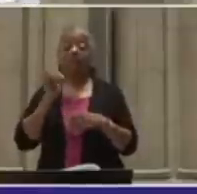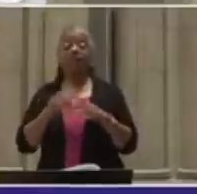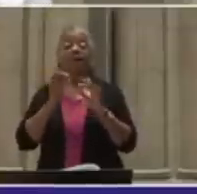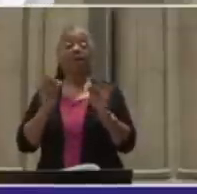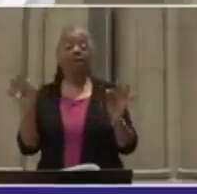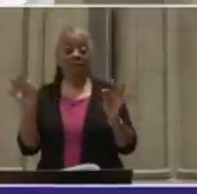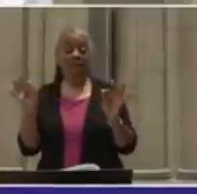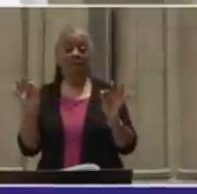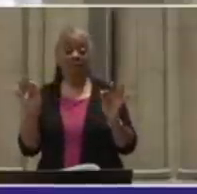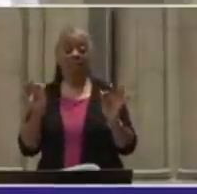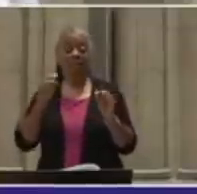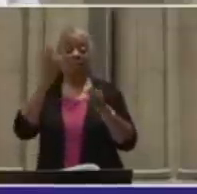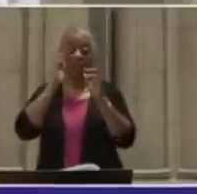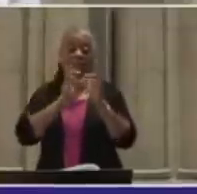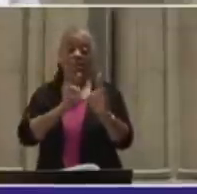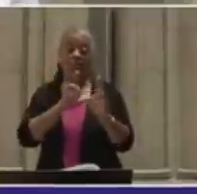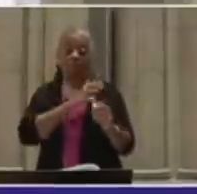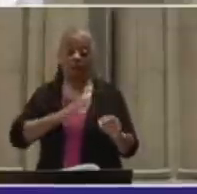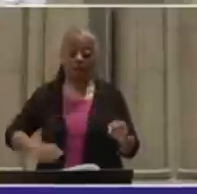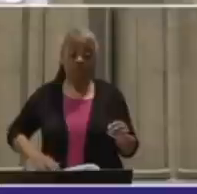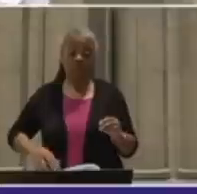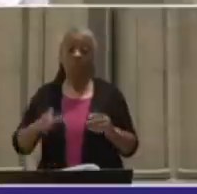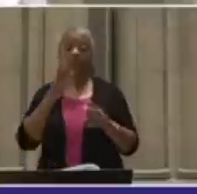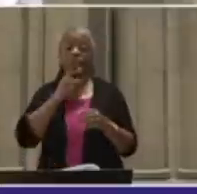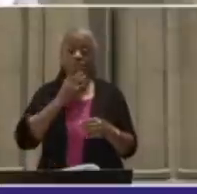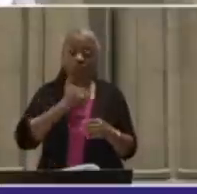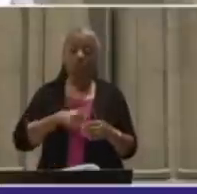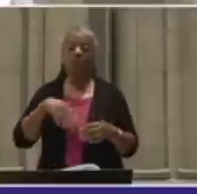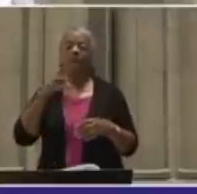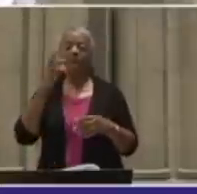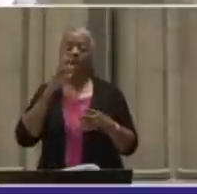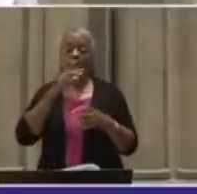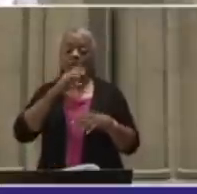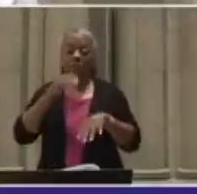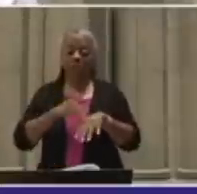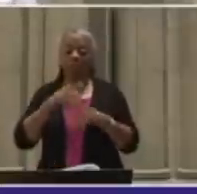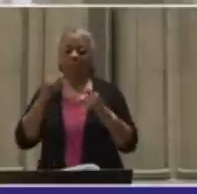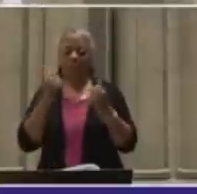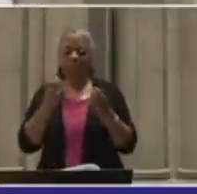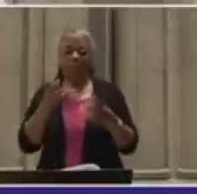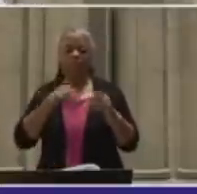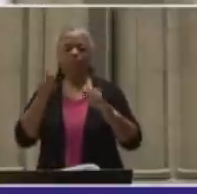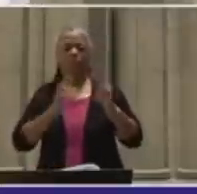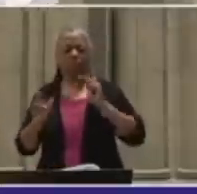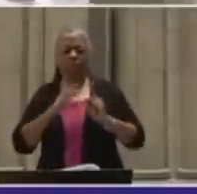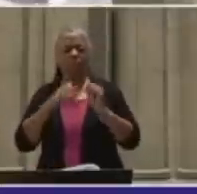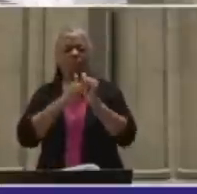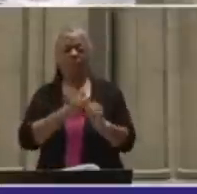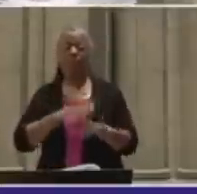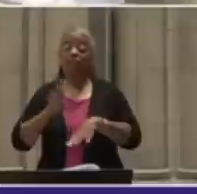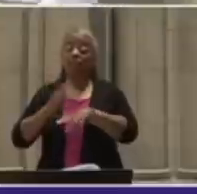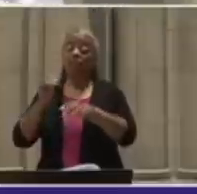Dean, that is honored by Christians, Jews, and Muslims, and many other faiths alike. It is a call for